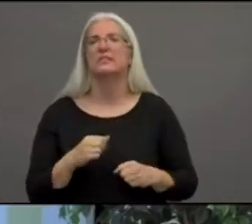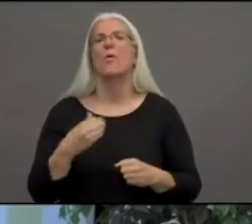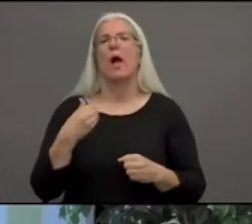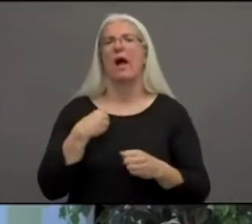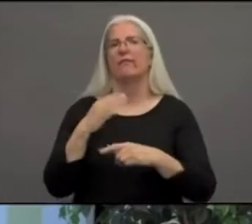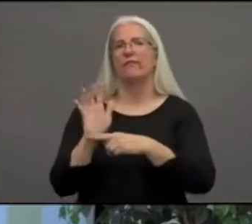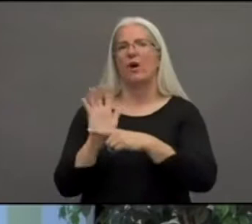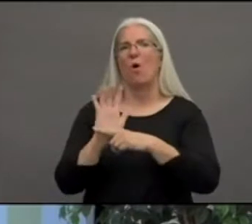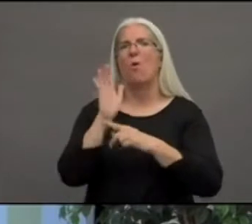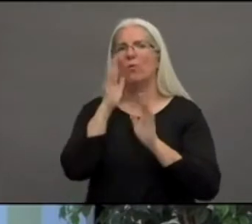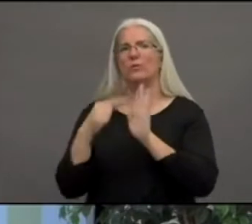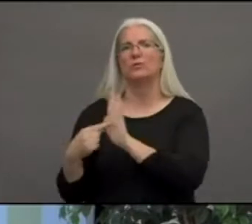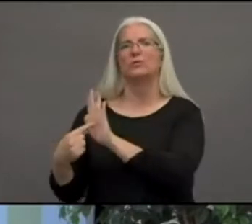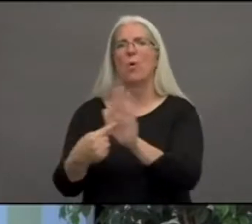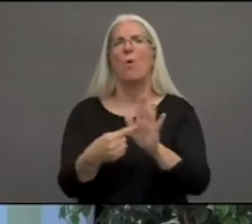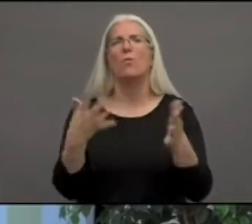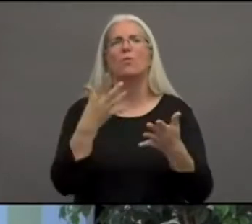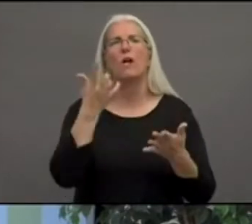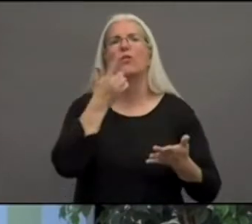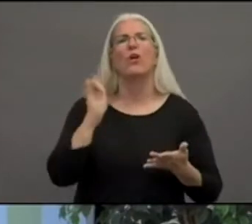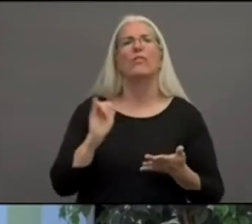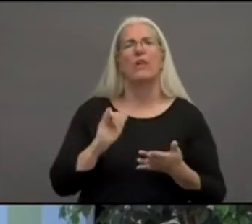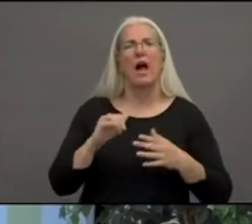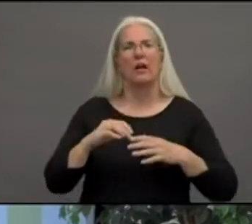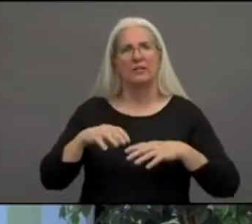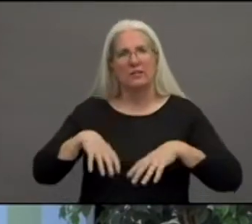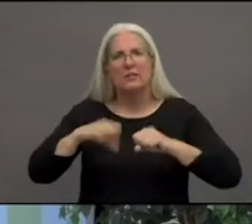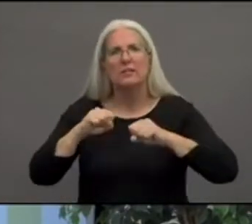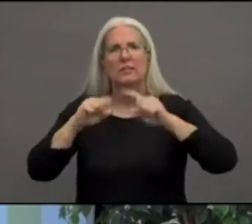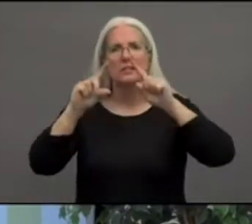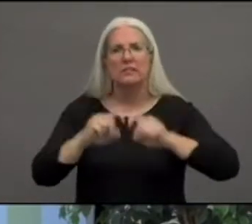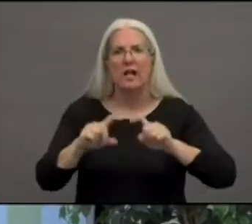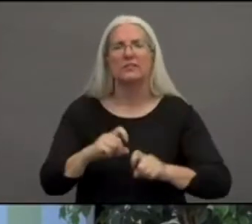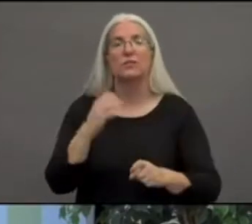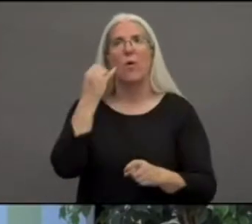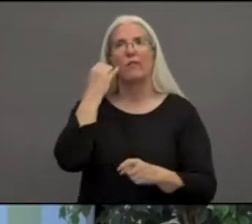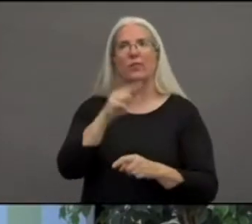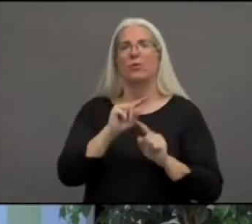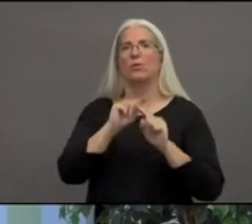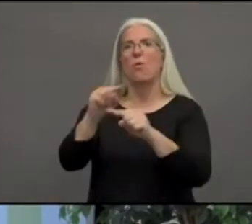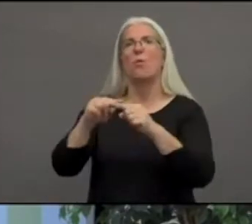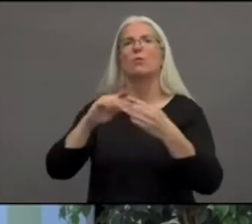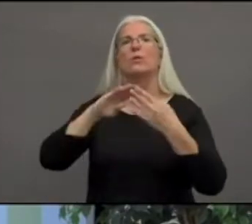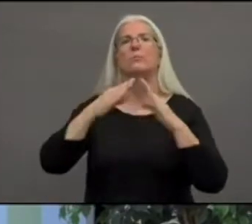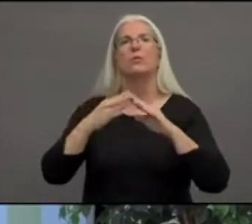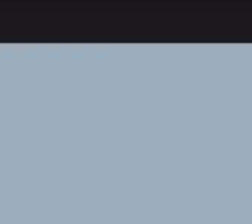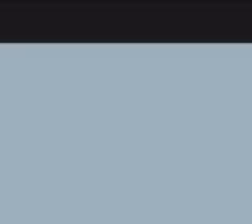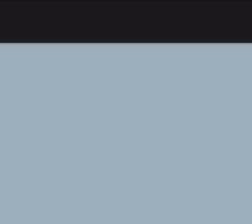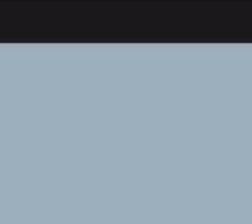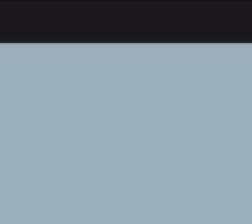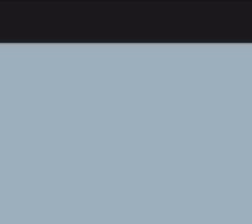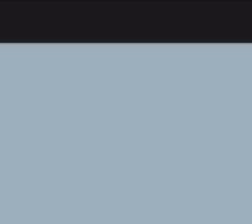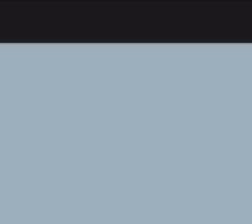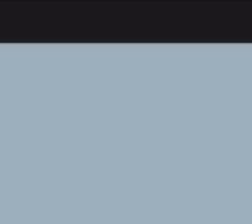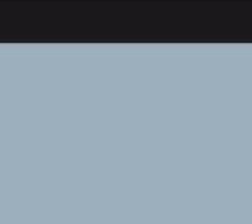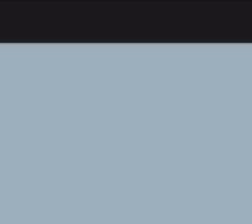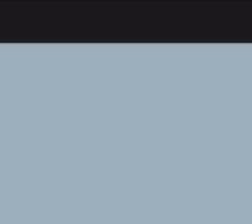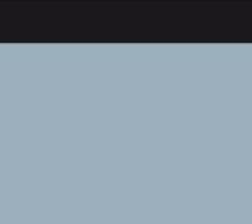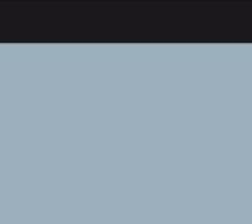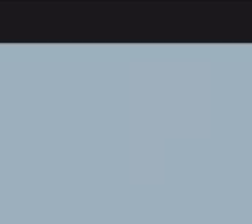what the process might look like if they go to one of our community sites. So when you